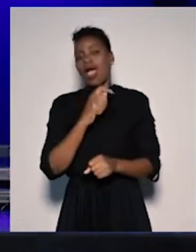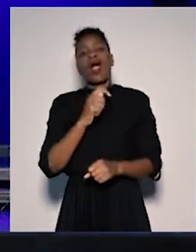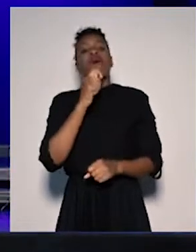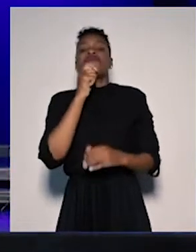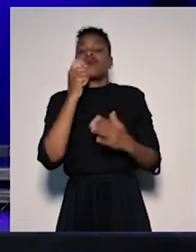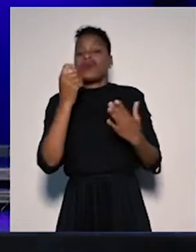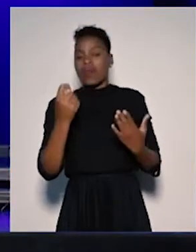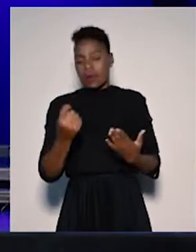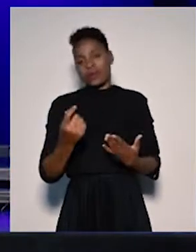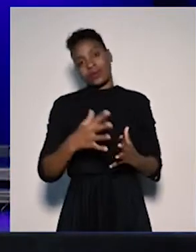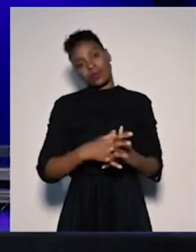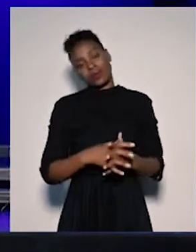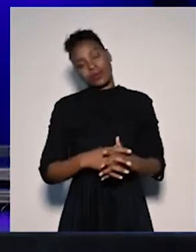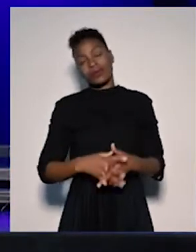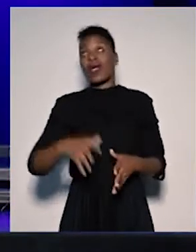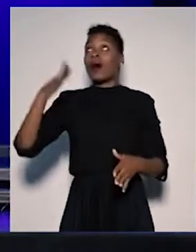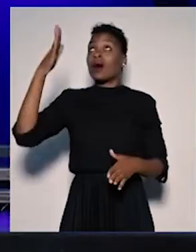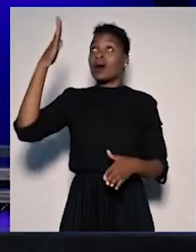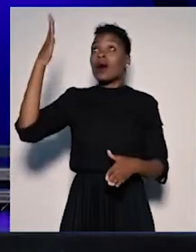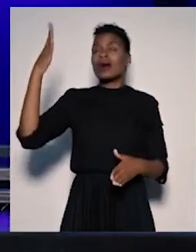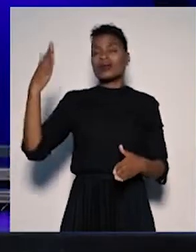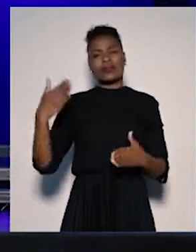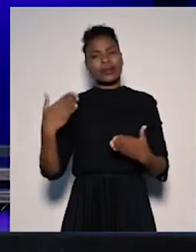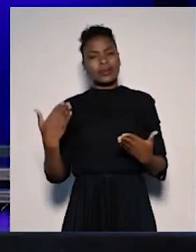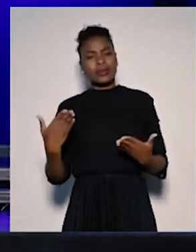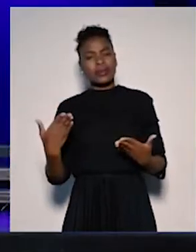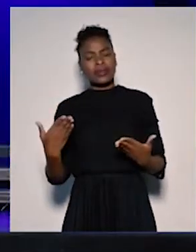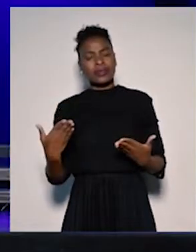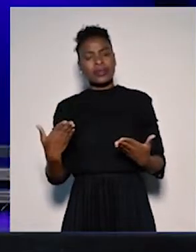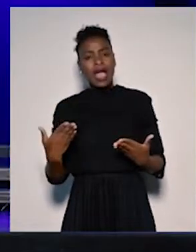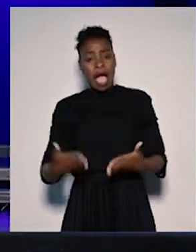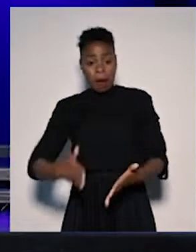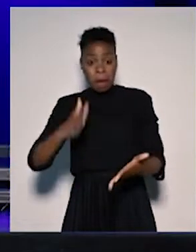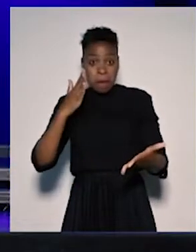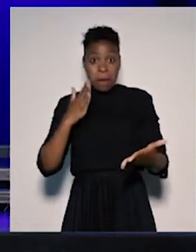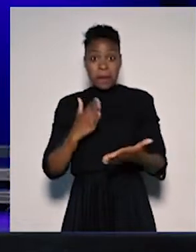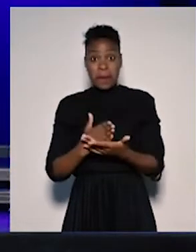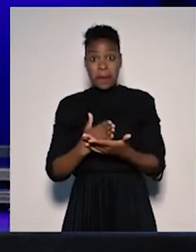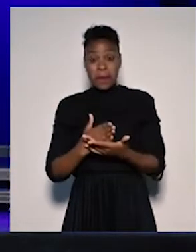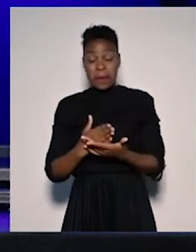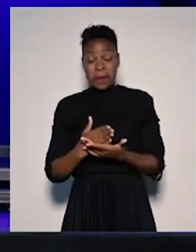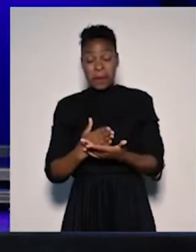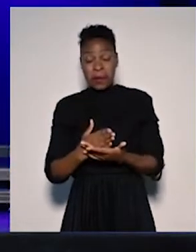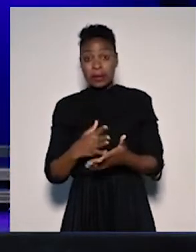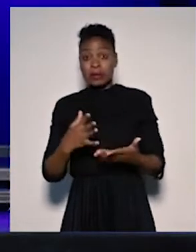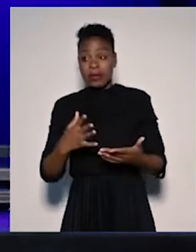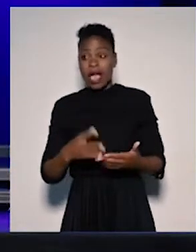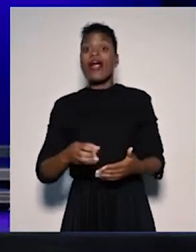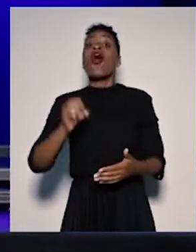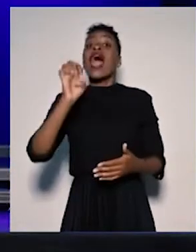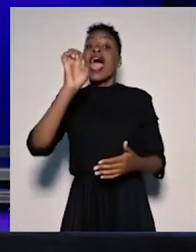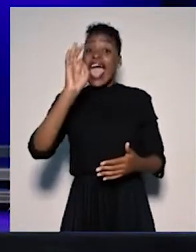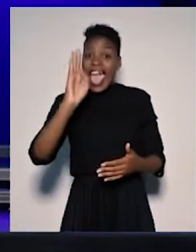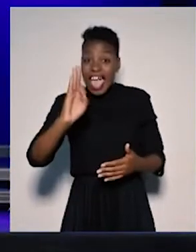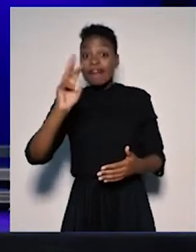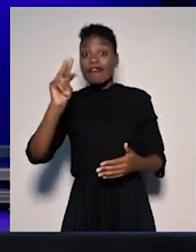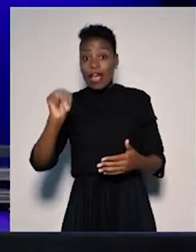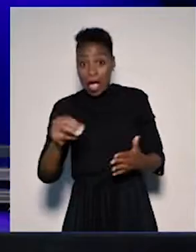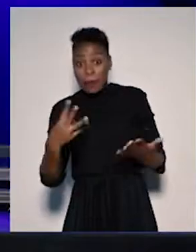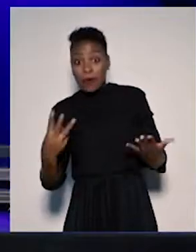know. God is in FM wavelength. We're now called medium wave.